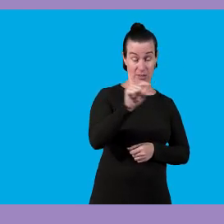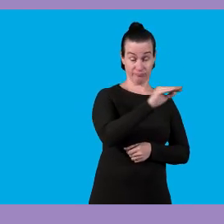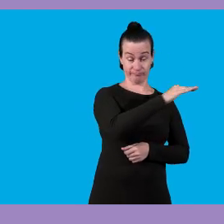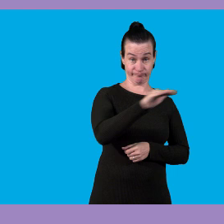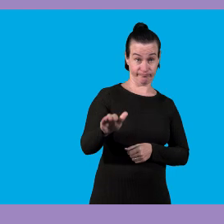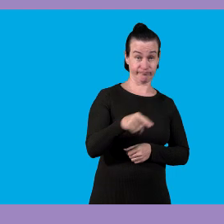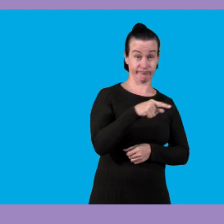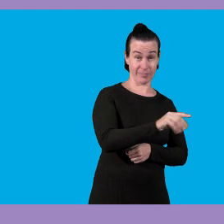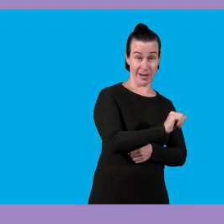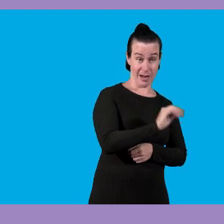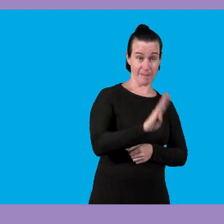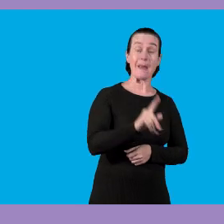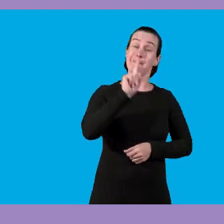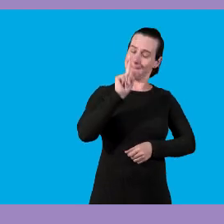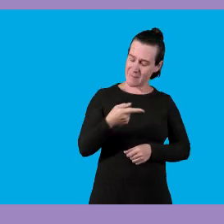to side